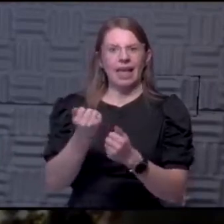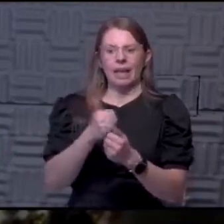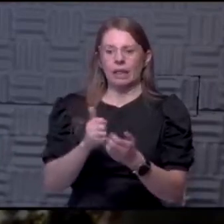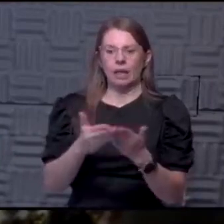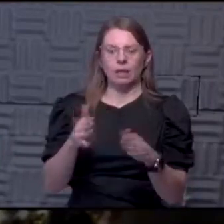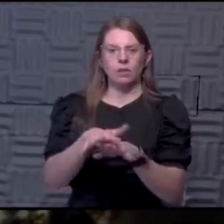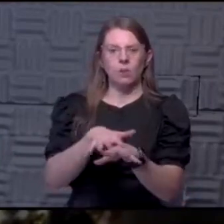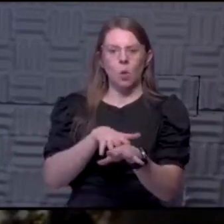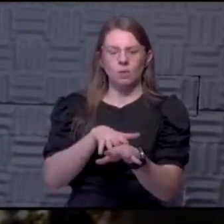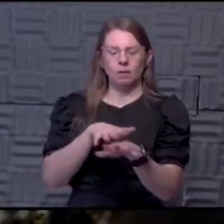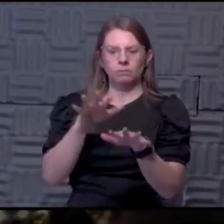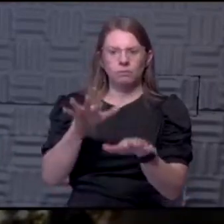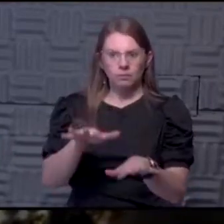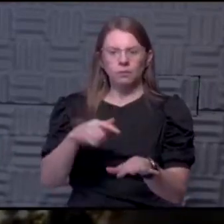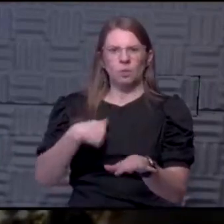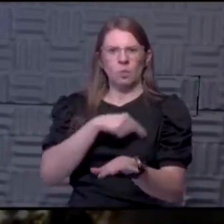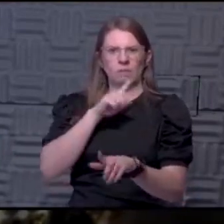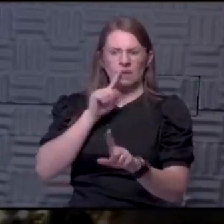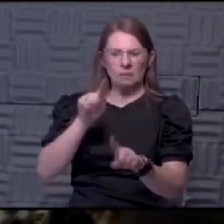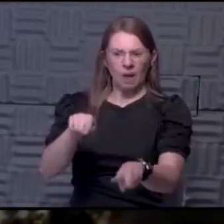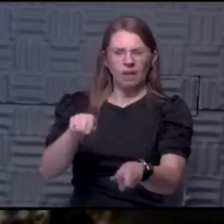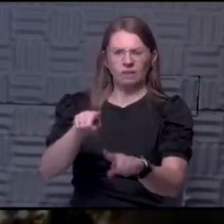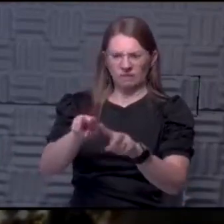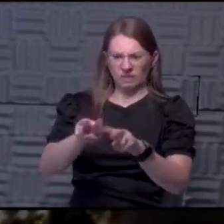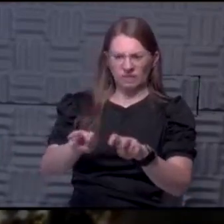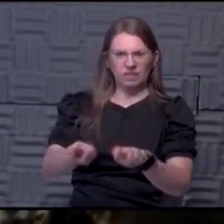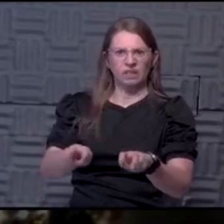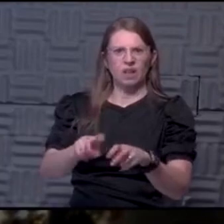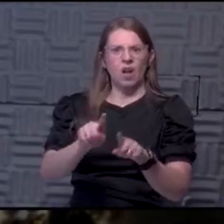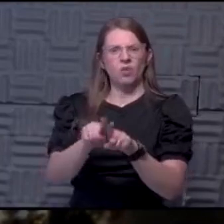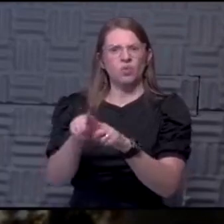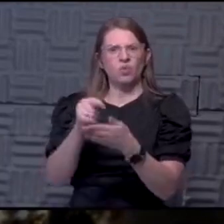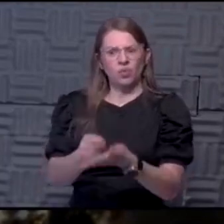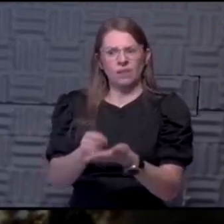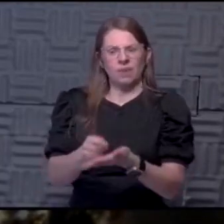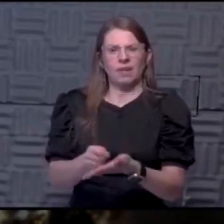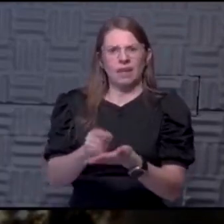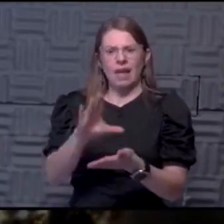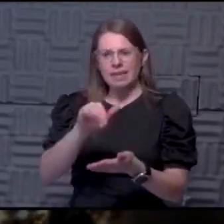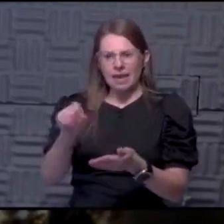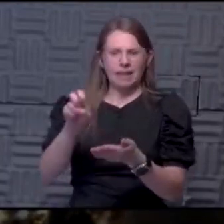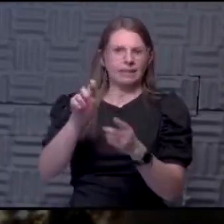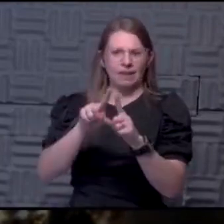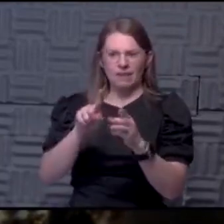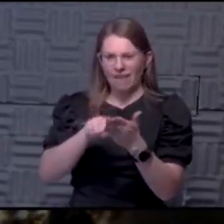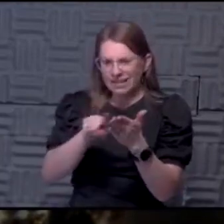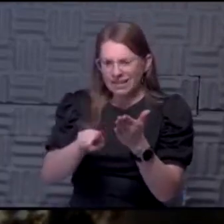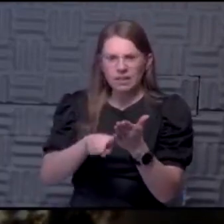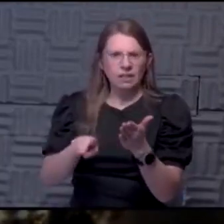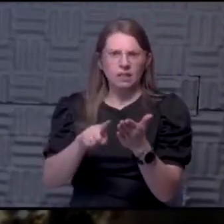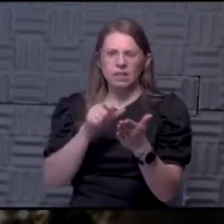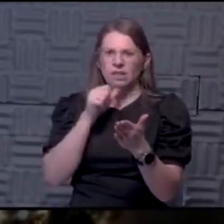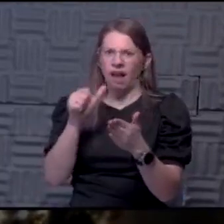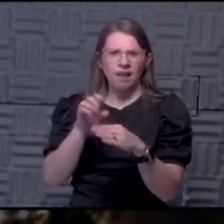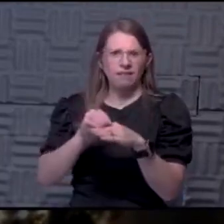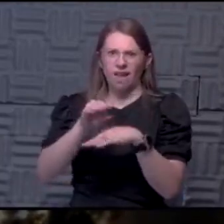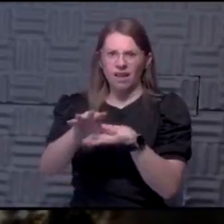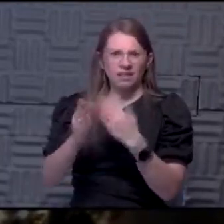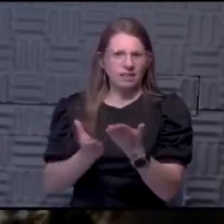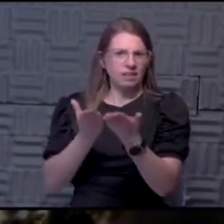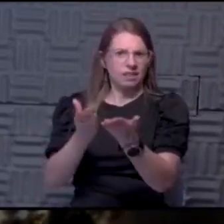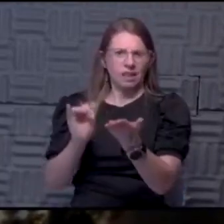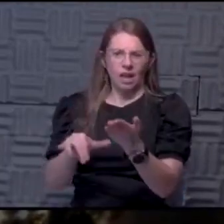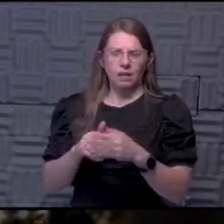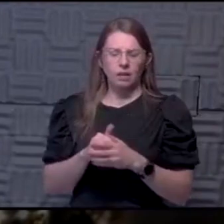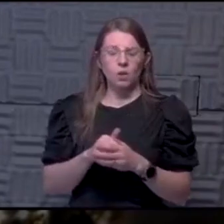ability to respond with assessment and treatment and case investigation is ill-advised. We